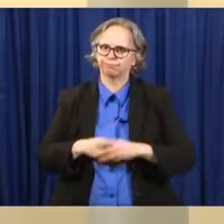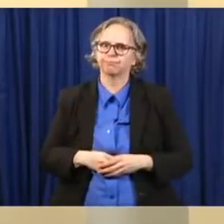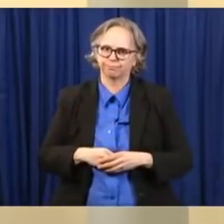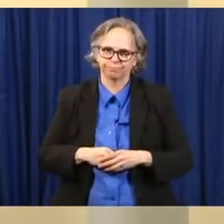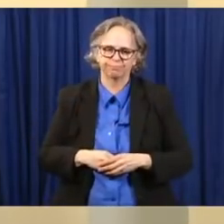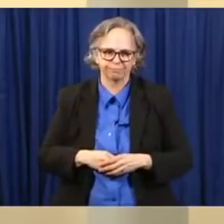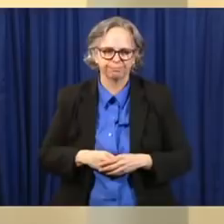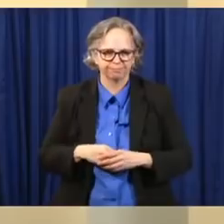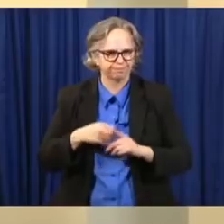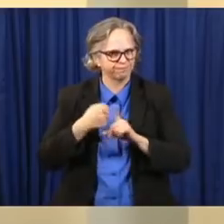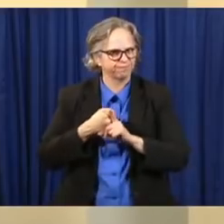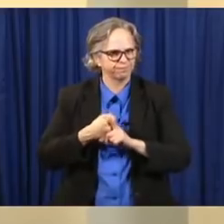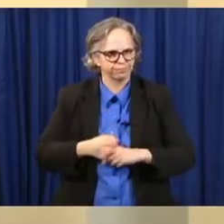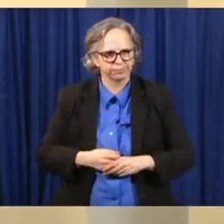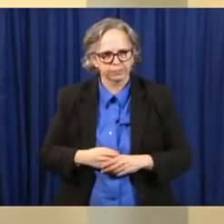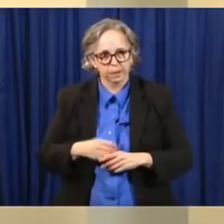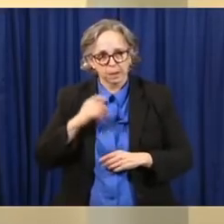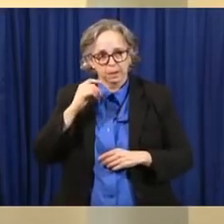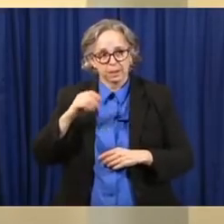reached